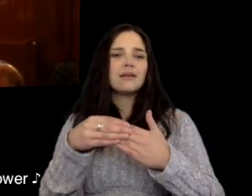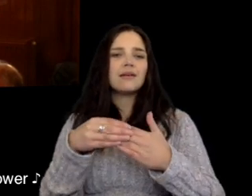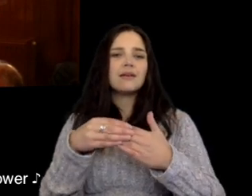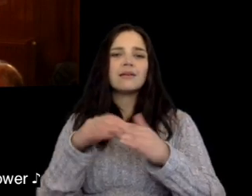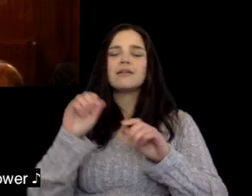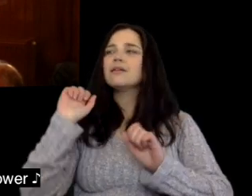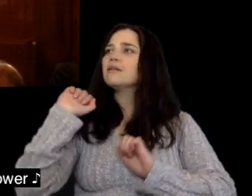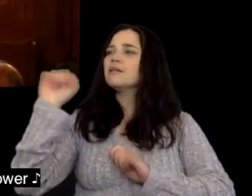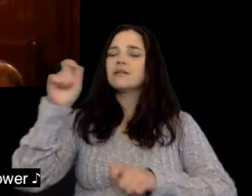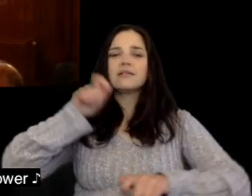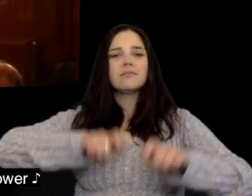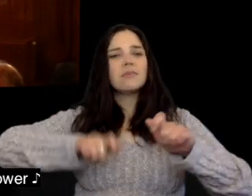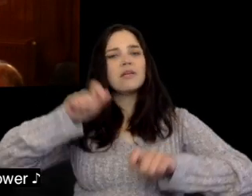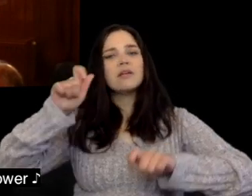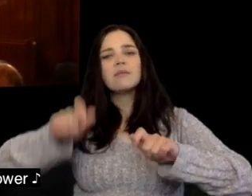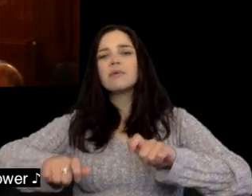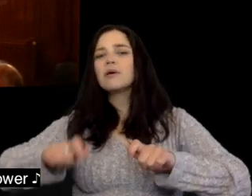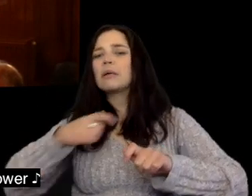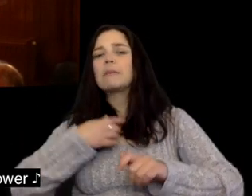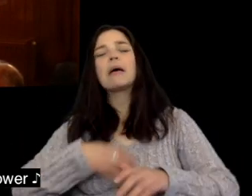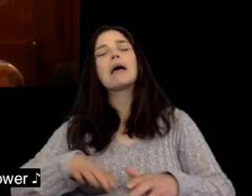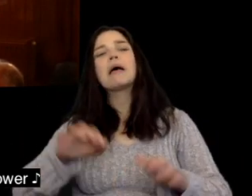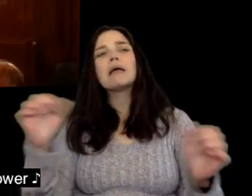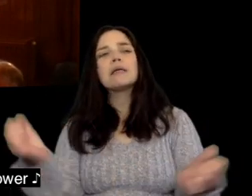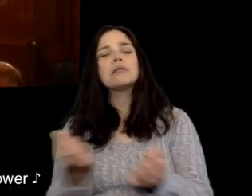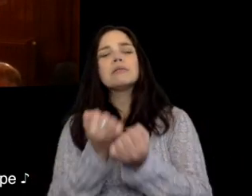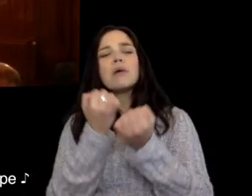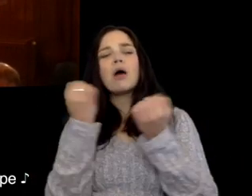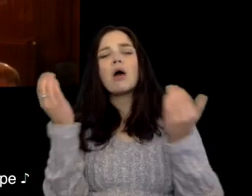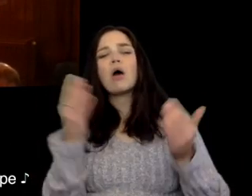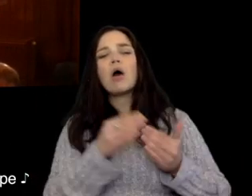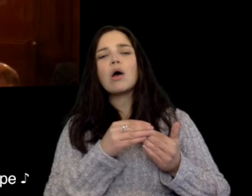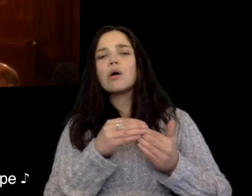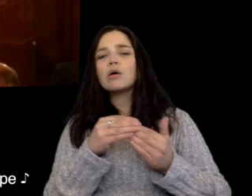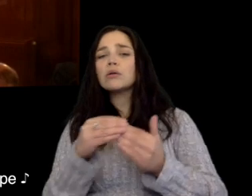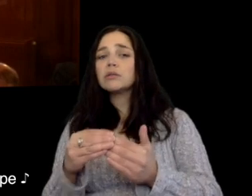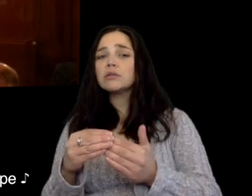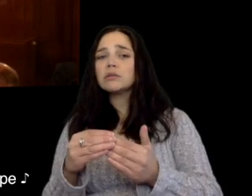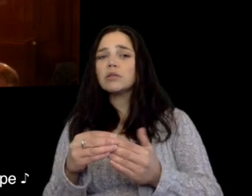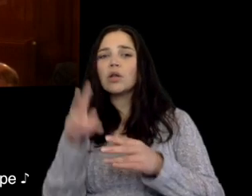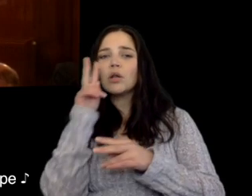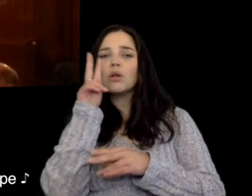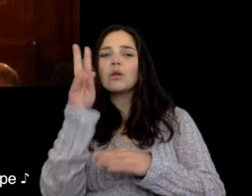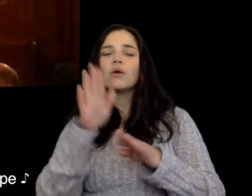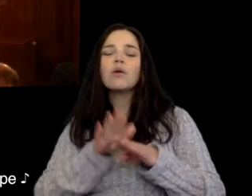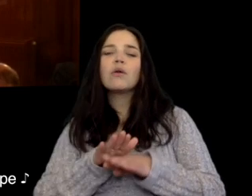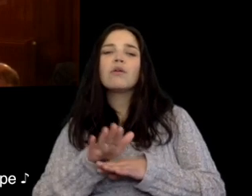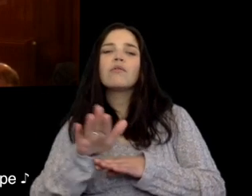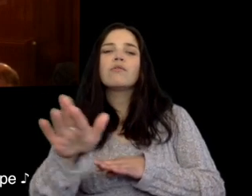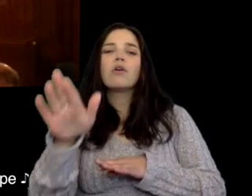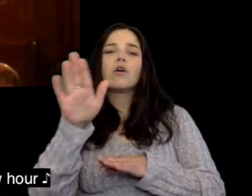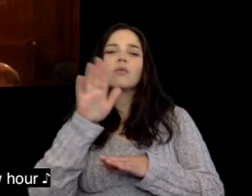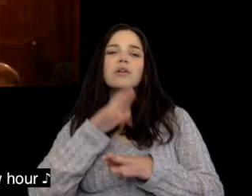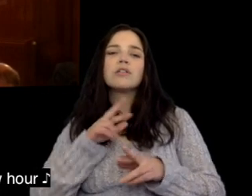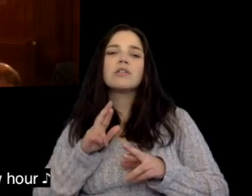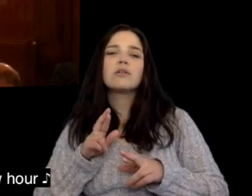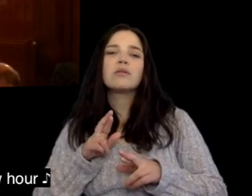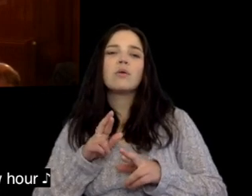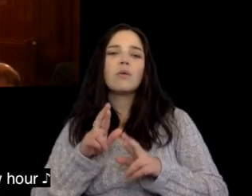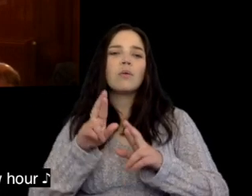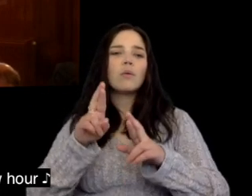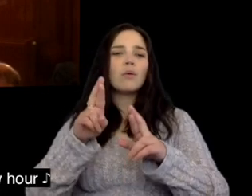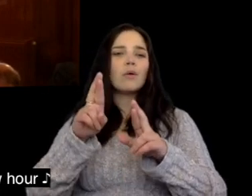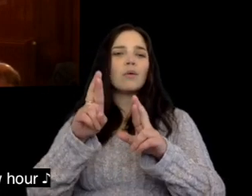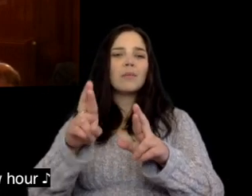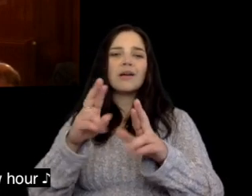wisely led His people by His power. Look